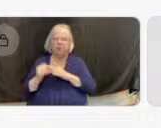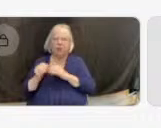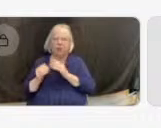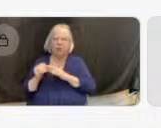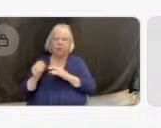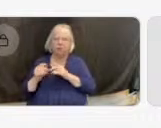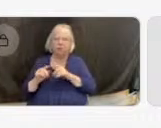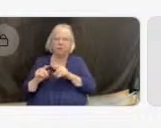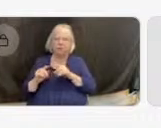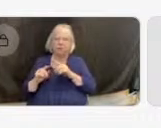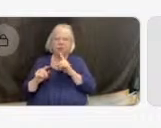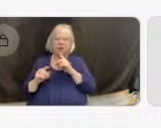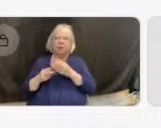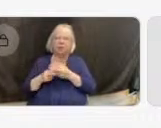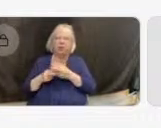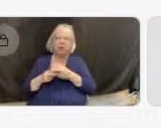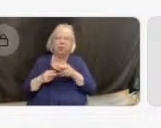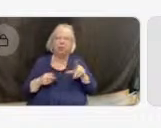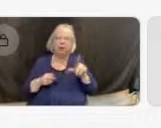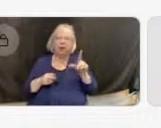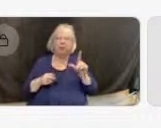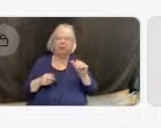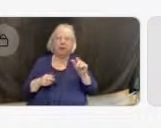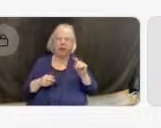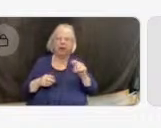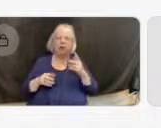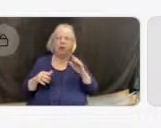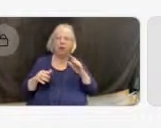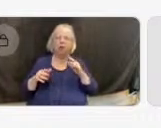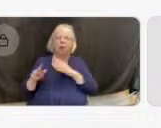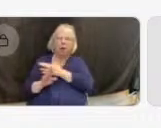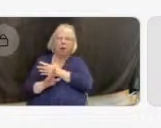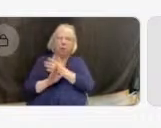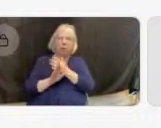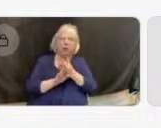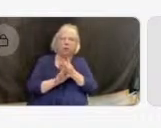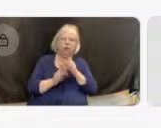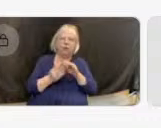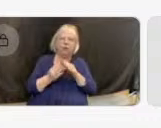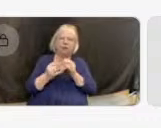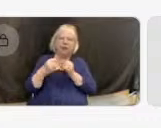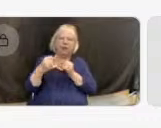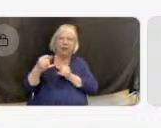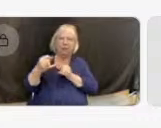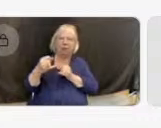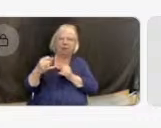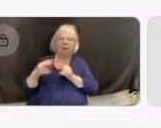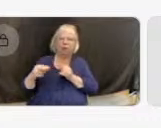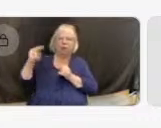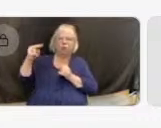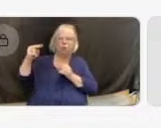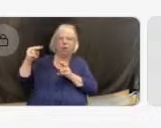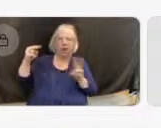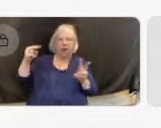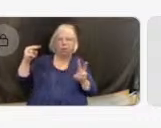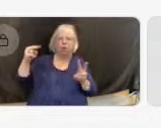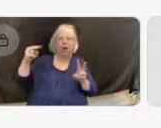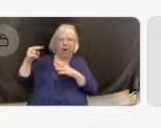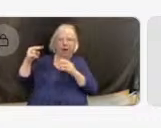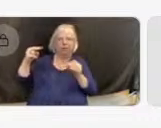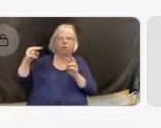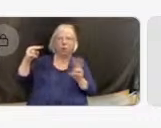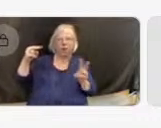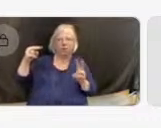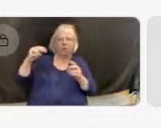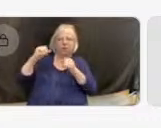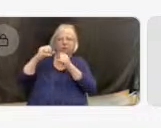has been preliminary platted all the way to the city limits, to the west and to the north on your map in